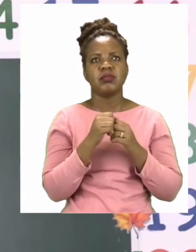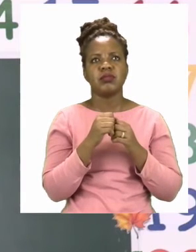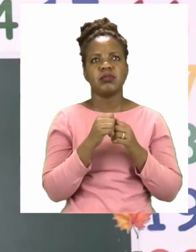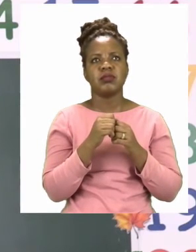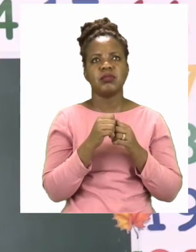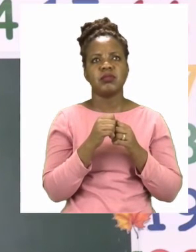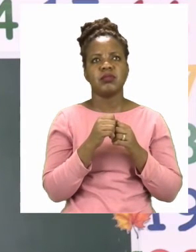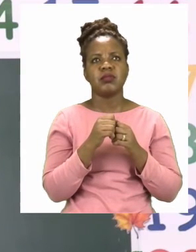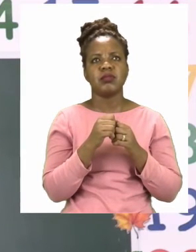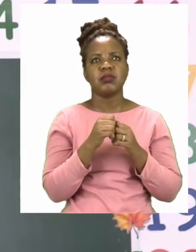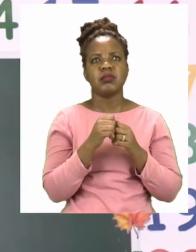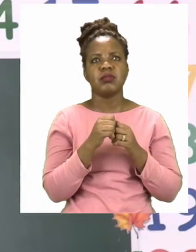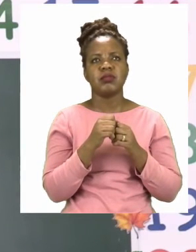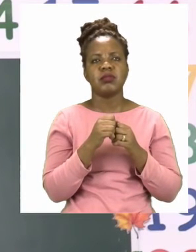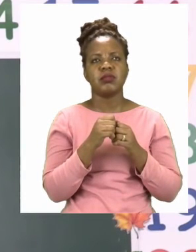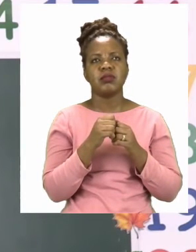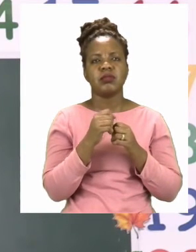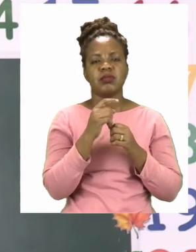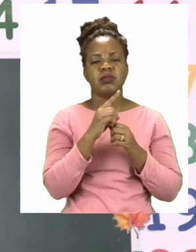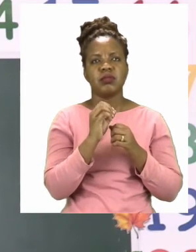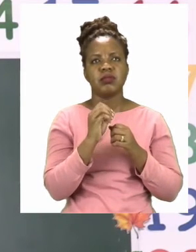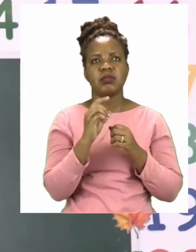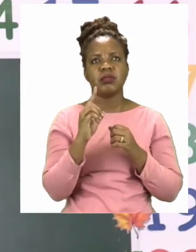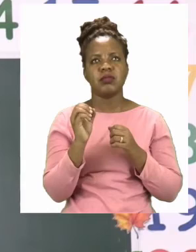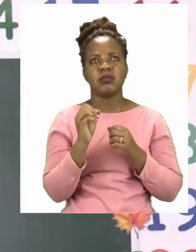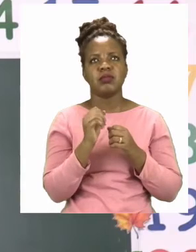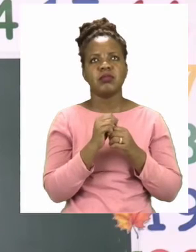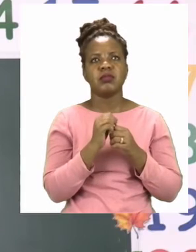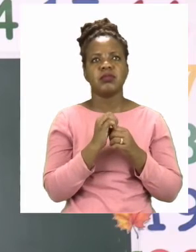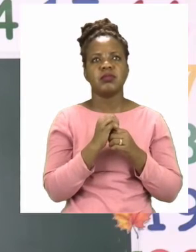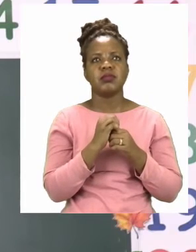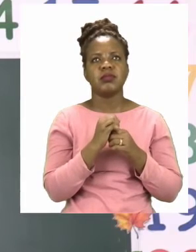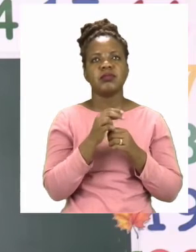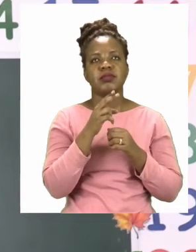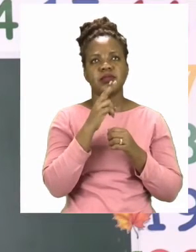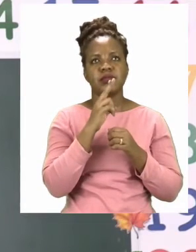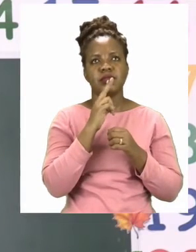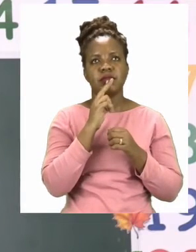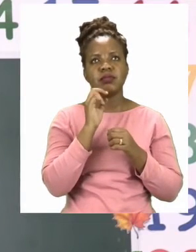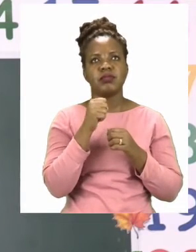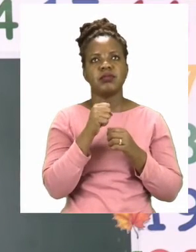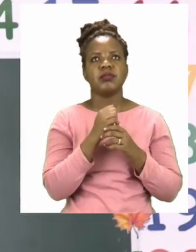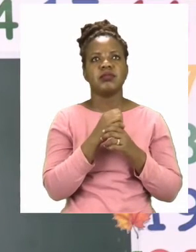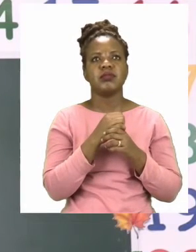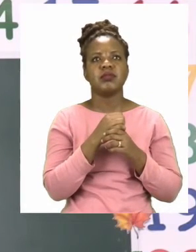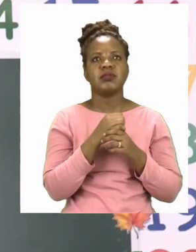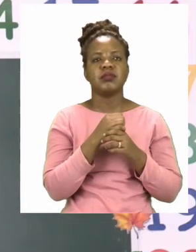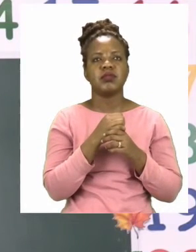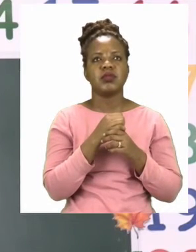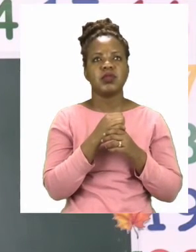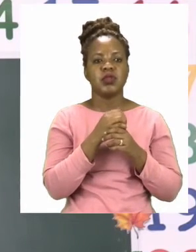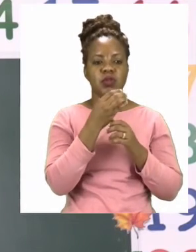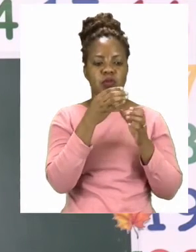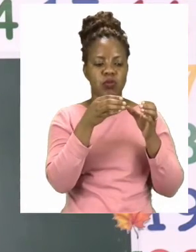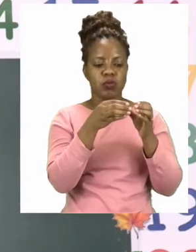in that set we put 10 each. And you will find your answer if you do that correctly.